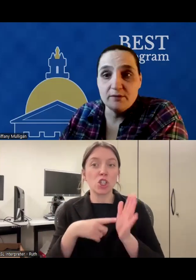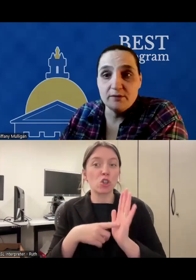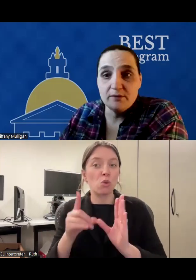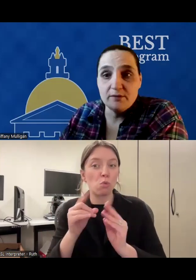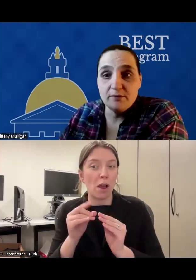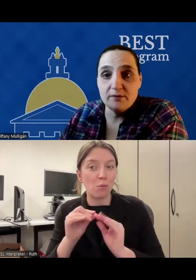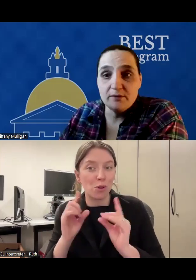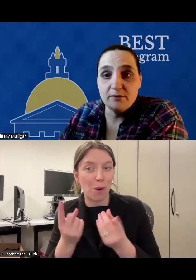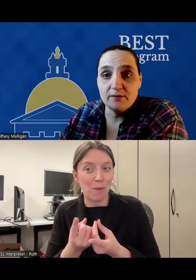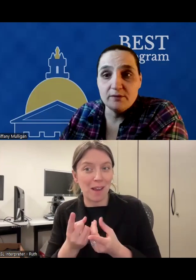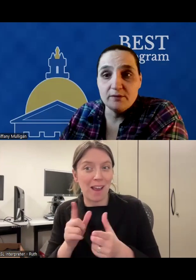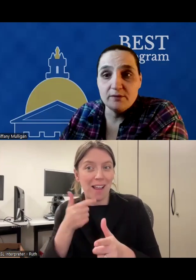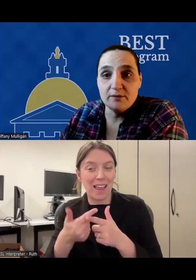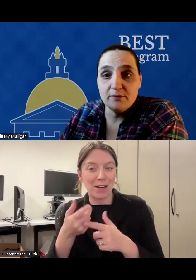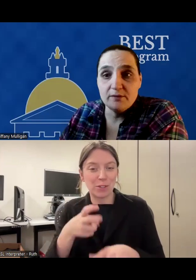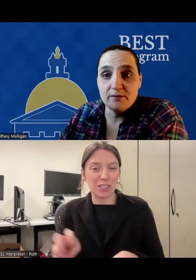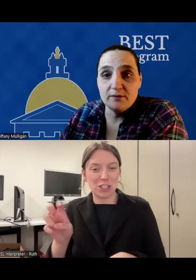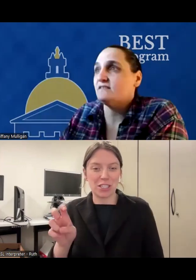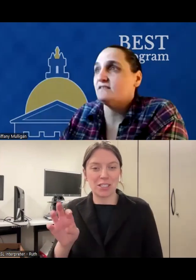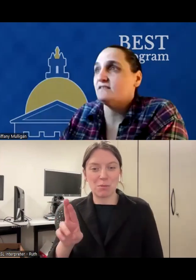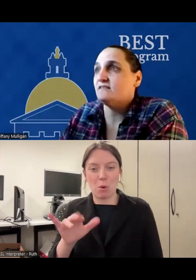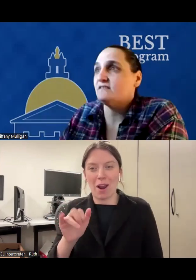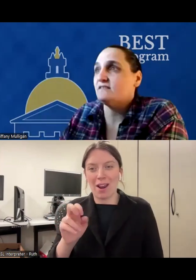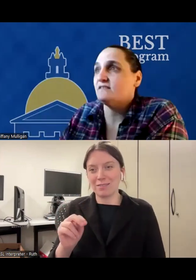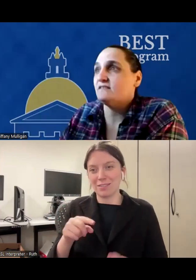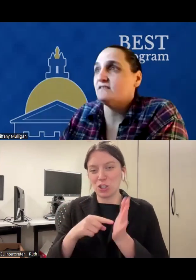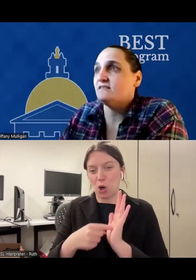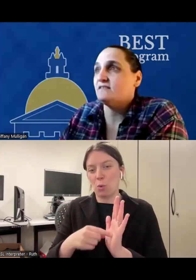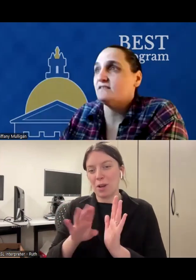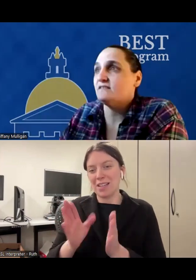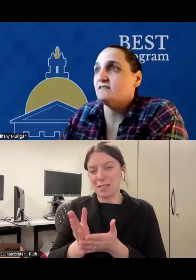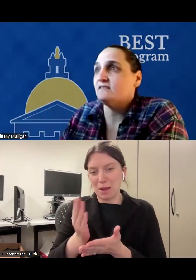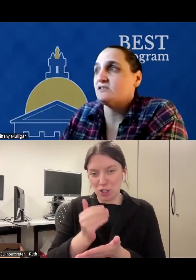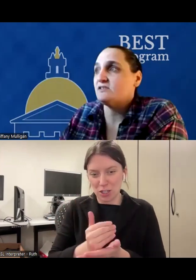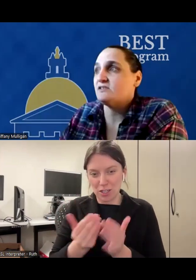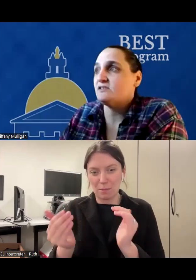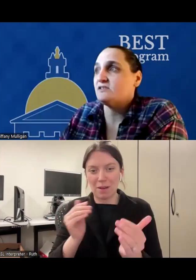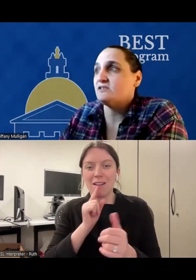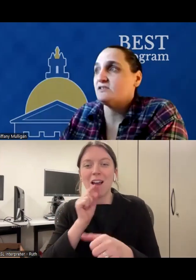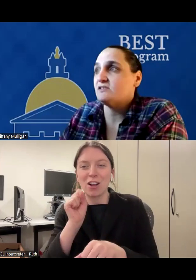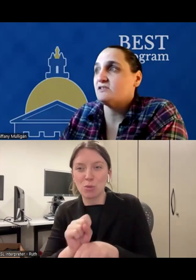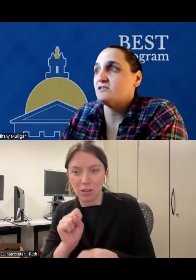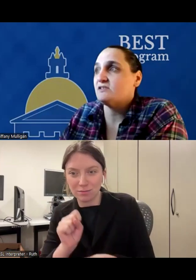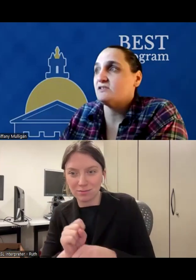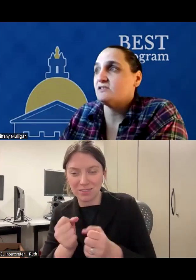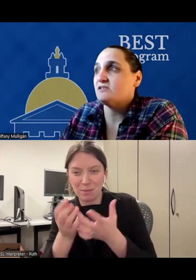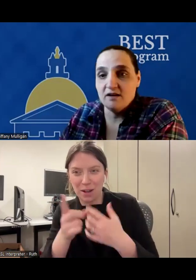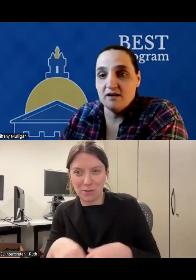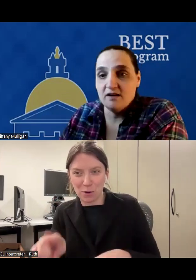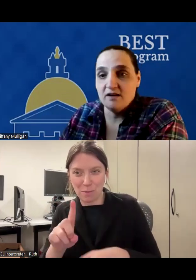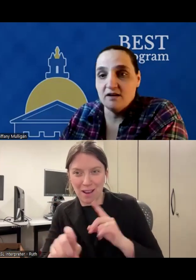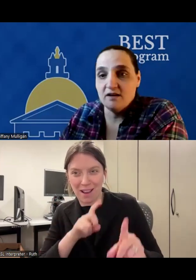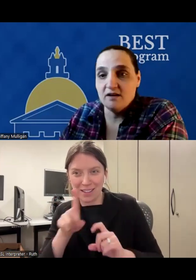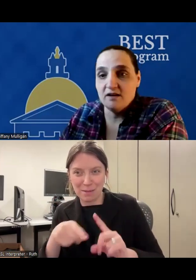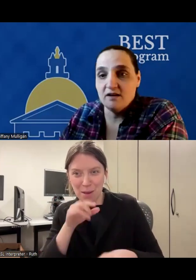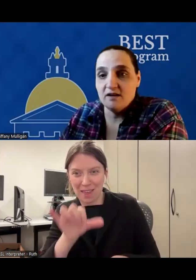then I'm going to give it over to Brian to show his budgets versus actuals, which I know a lot of you have been asking about. So that will